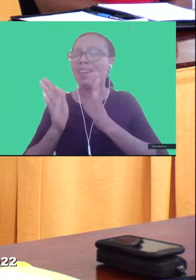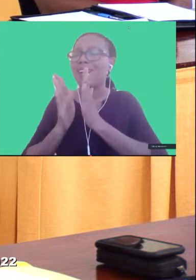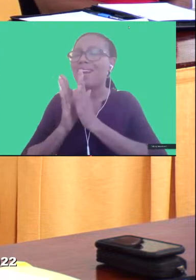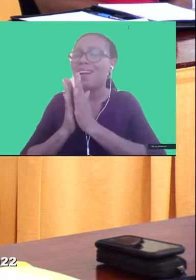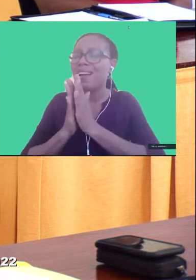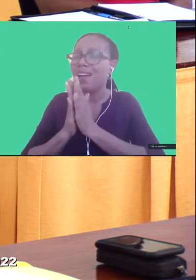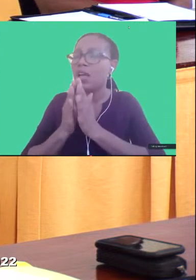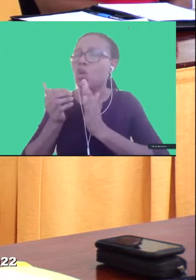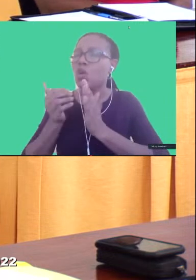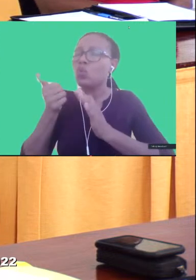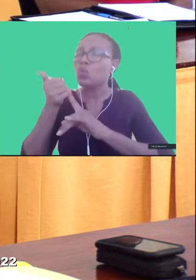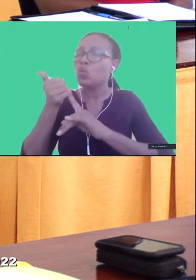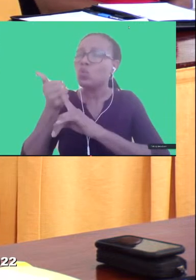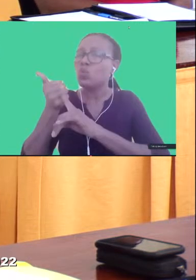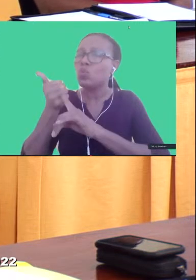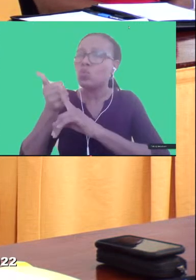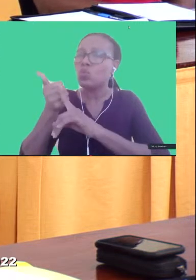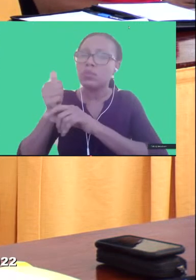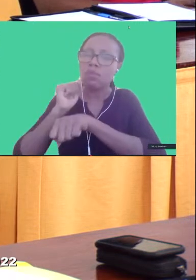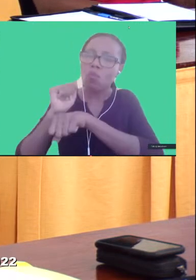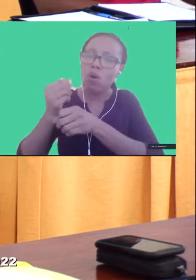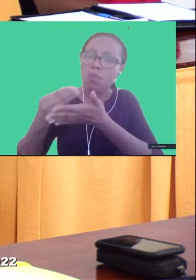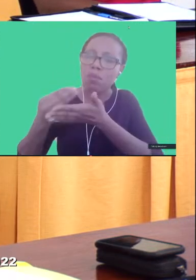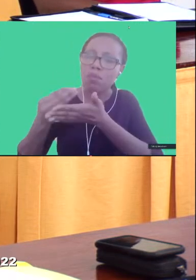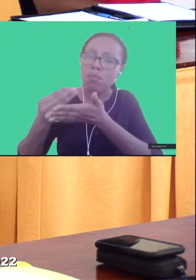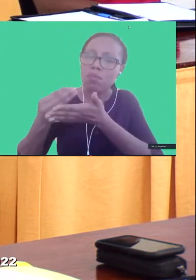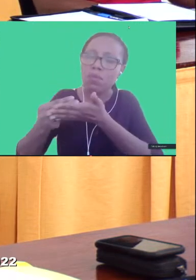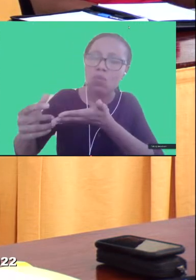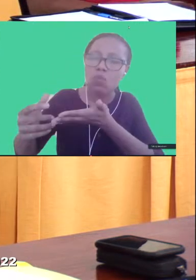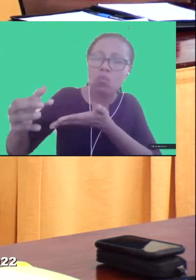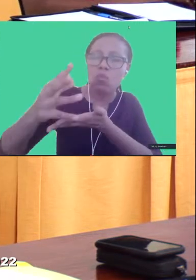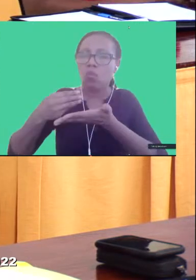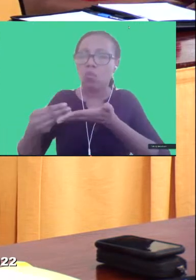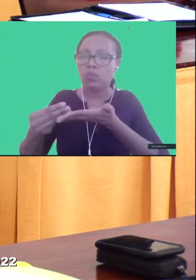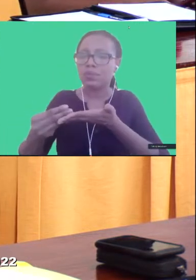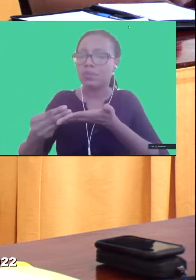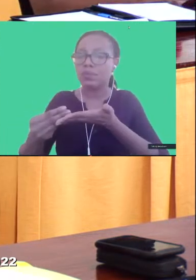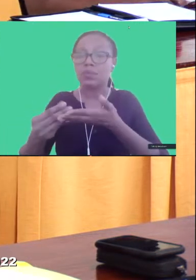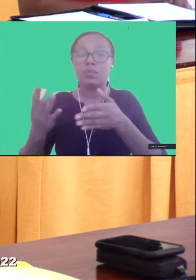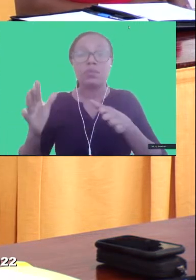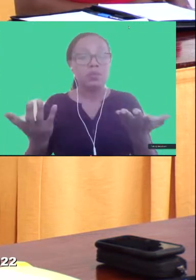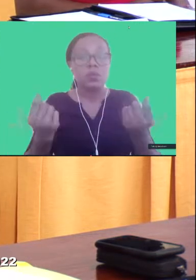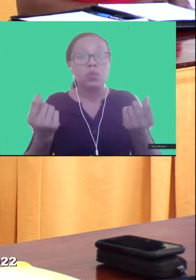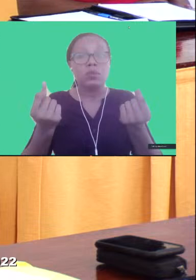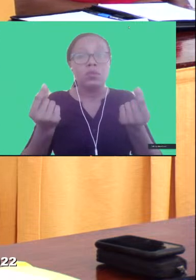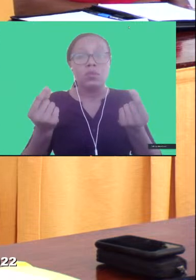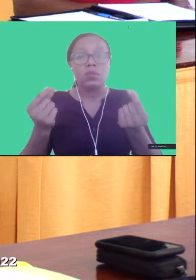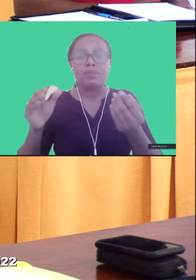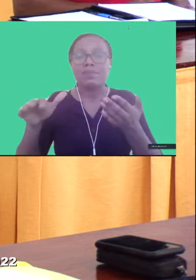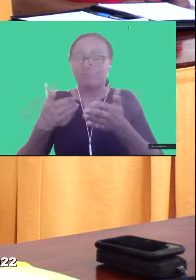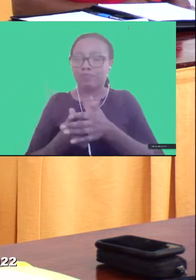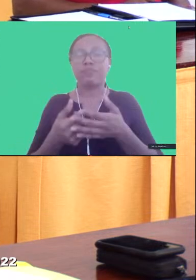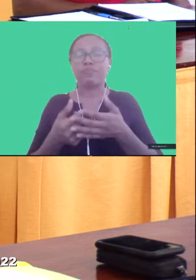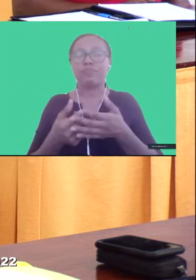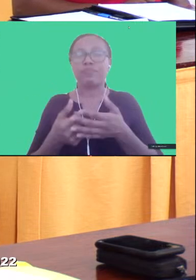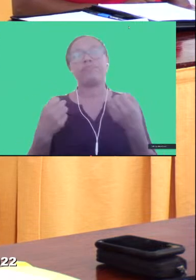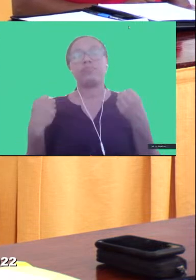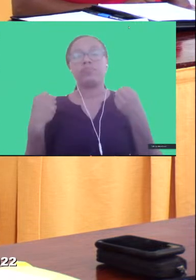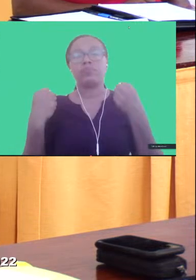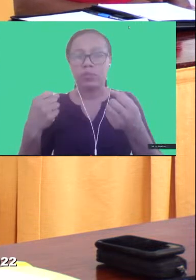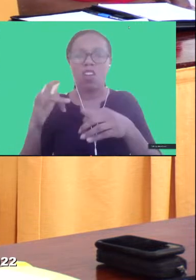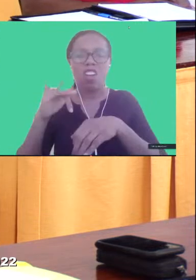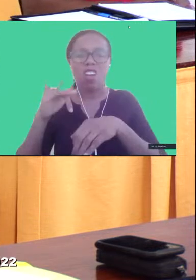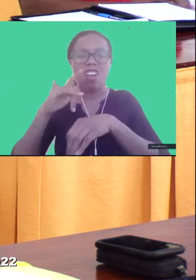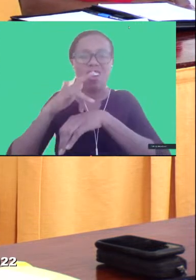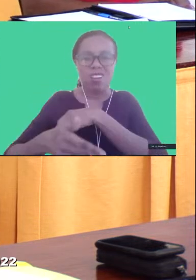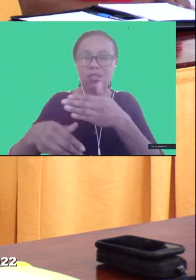around 7, 8 in the morning, in some instances perhaps even earlier, and continue to work on that site